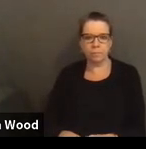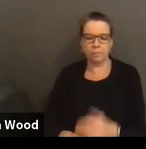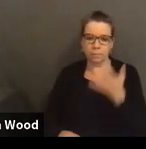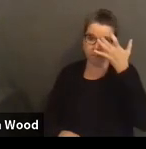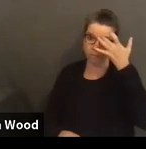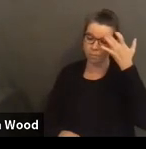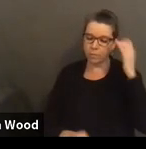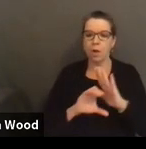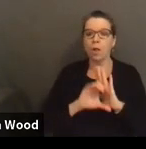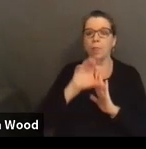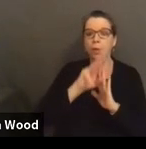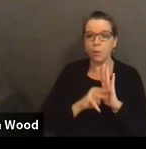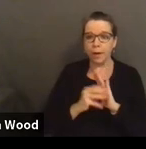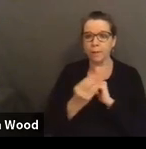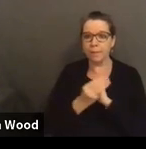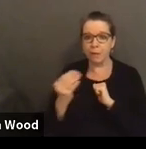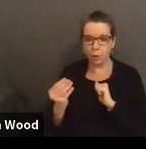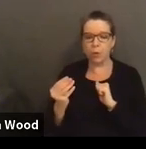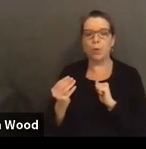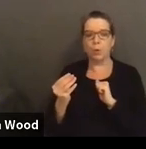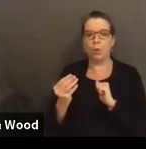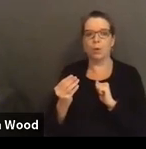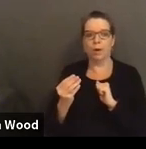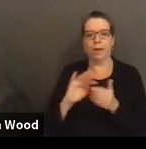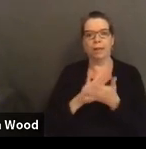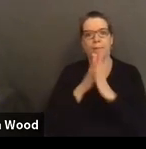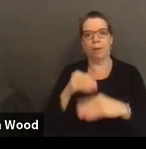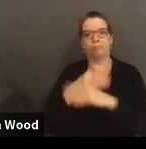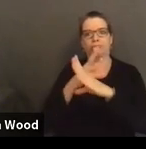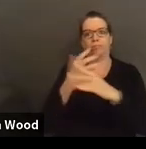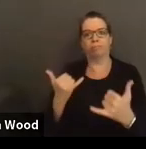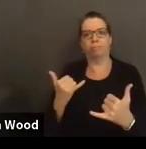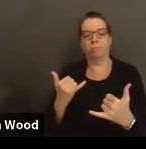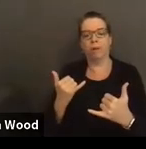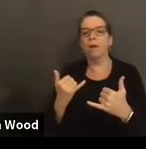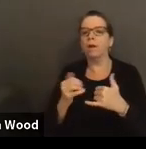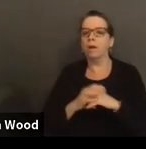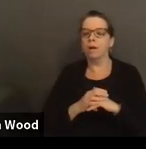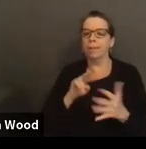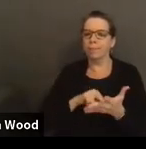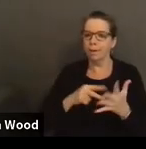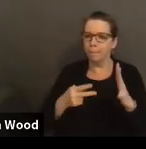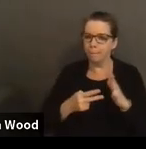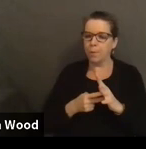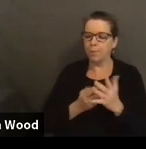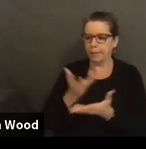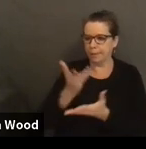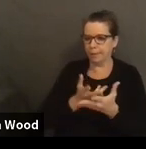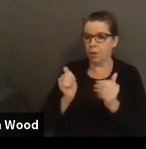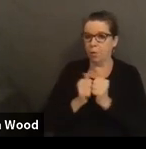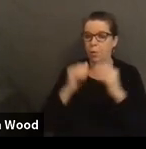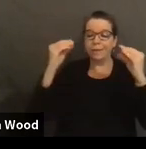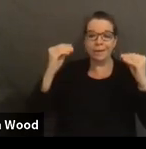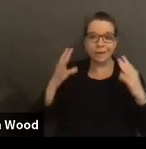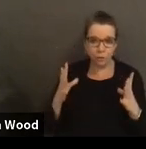The curriculum, the materials that have been digitized resources are intended to be facilitated by